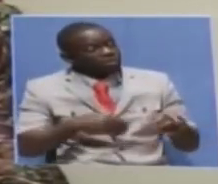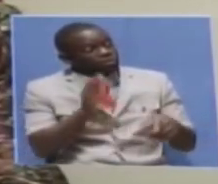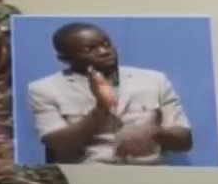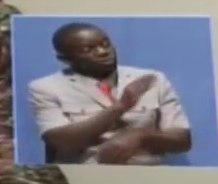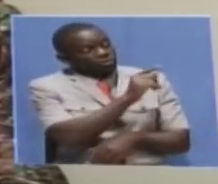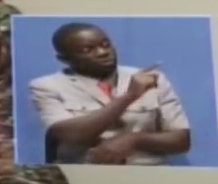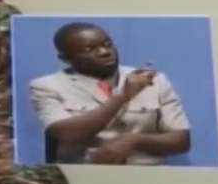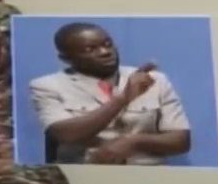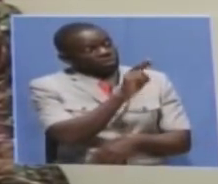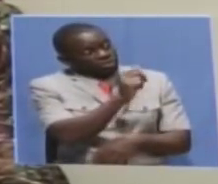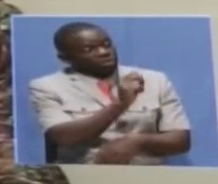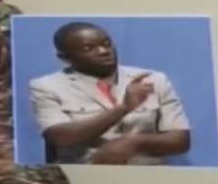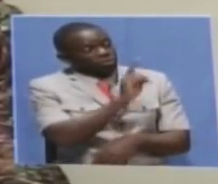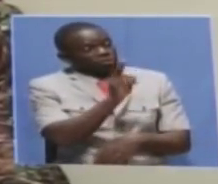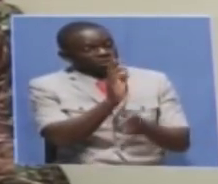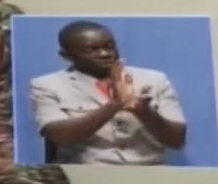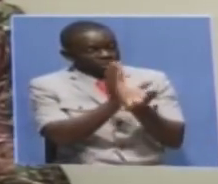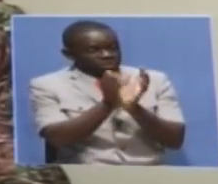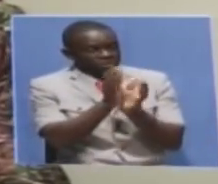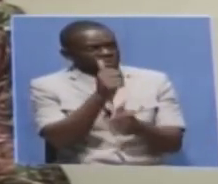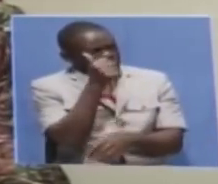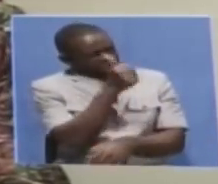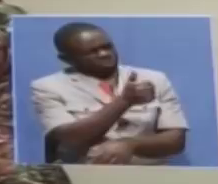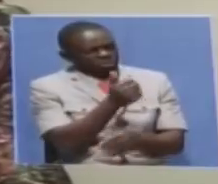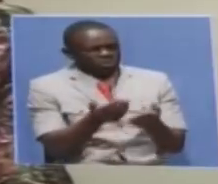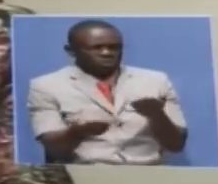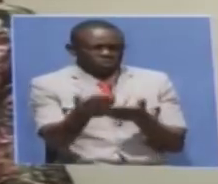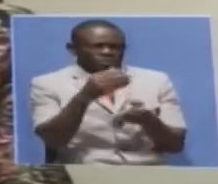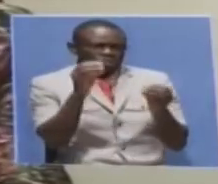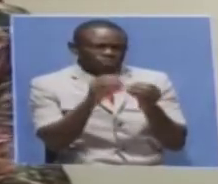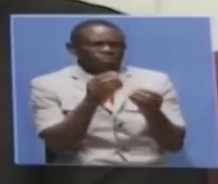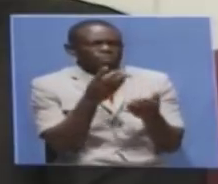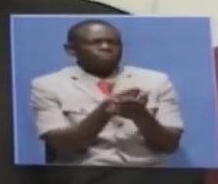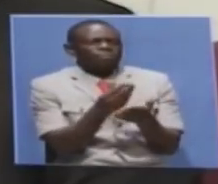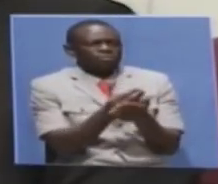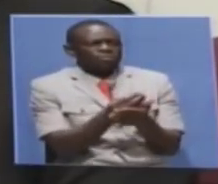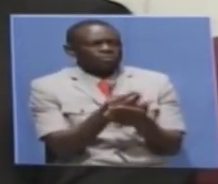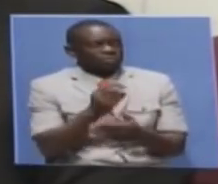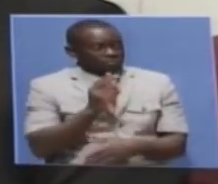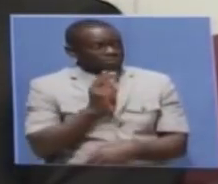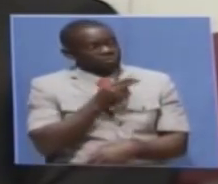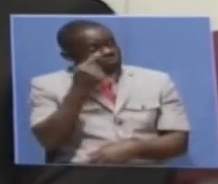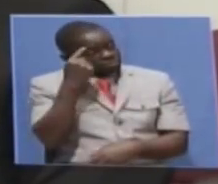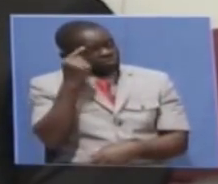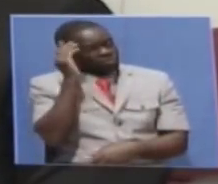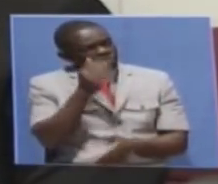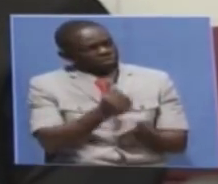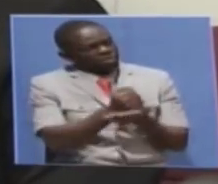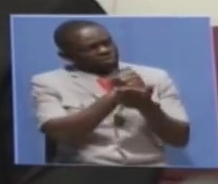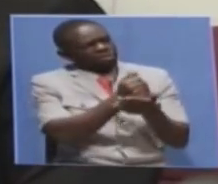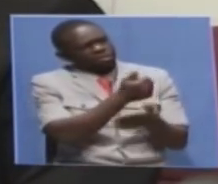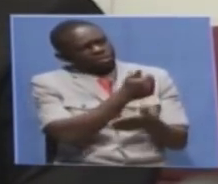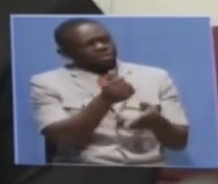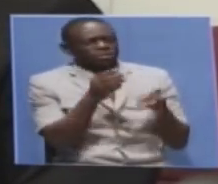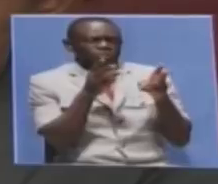sure that we can collect better. And yes, certainly we will help you in as much as we can to make sure